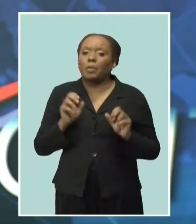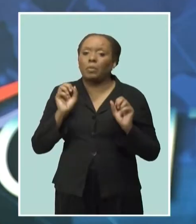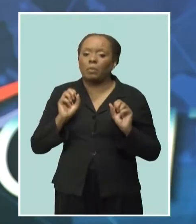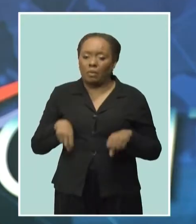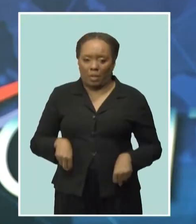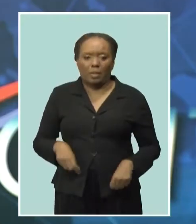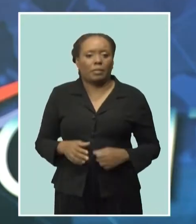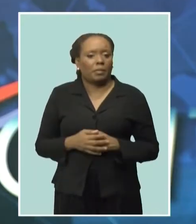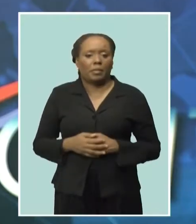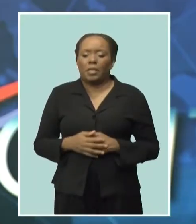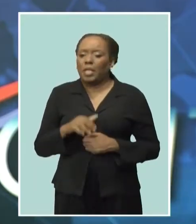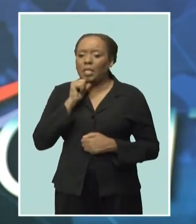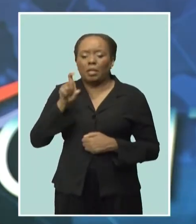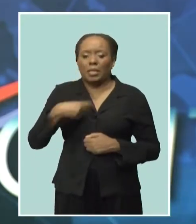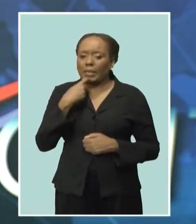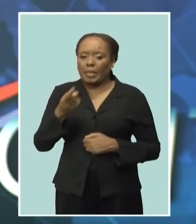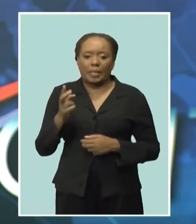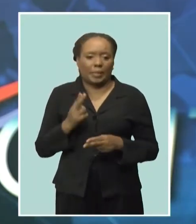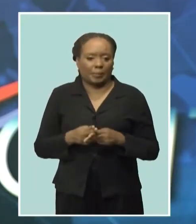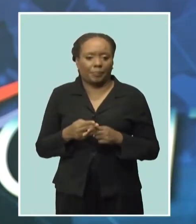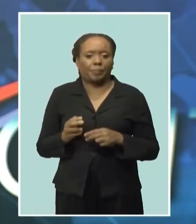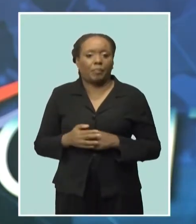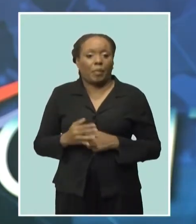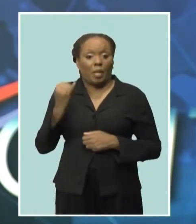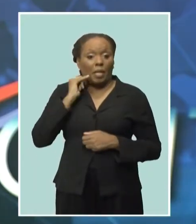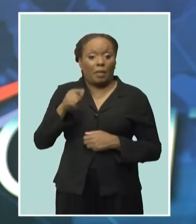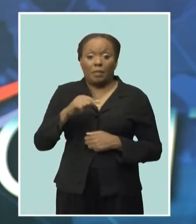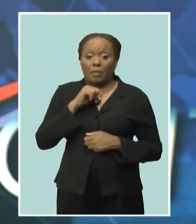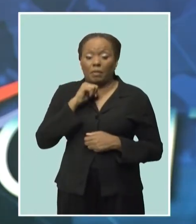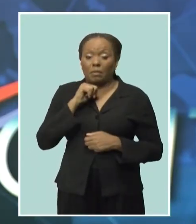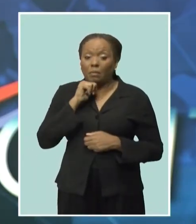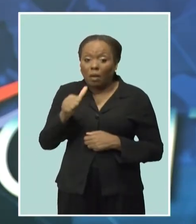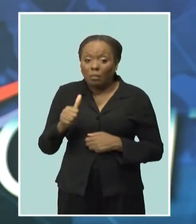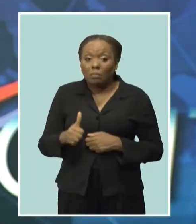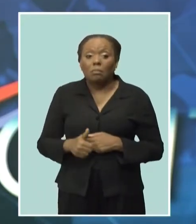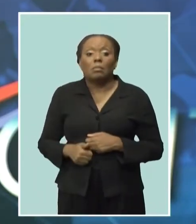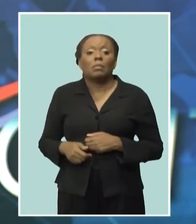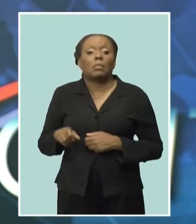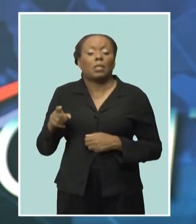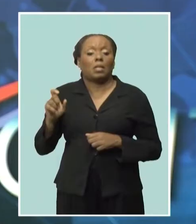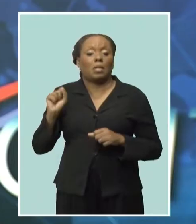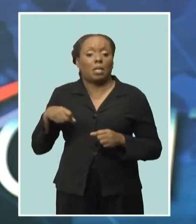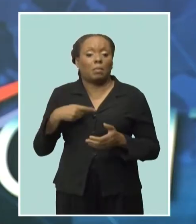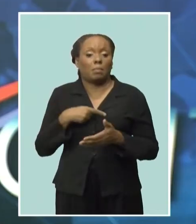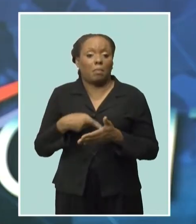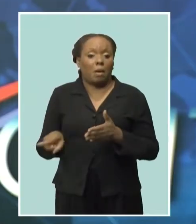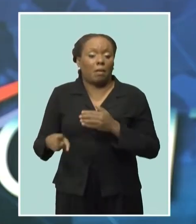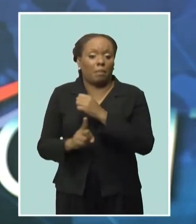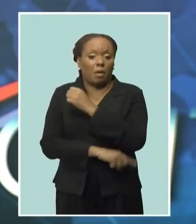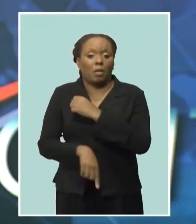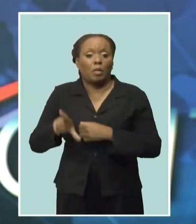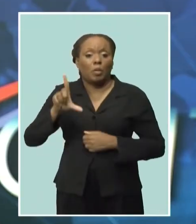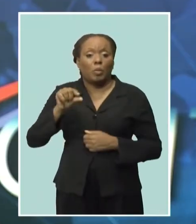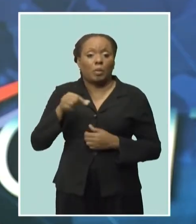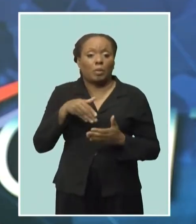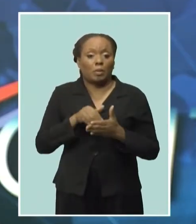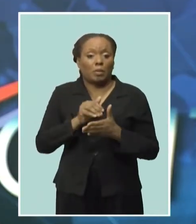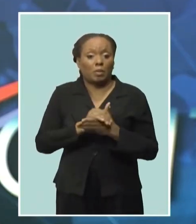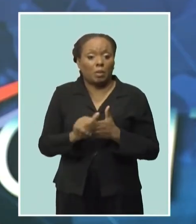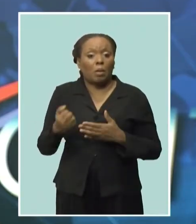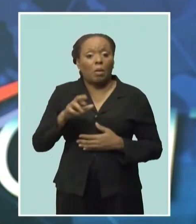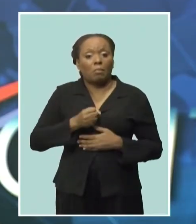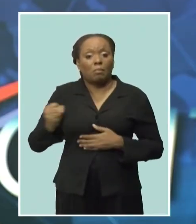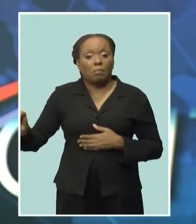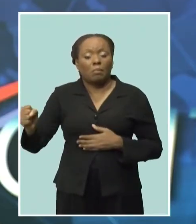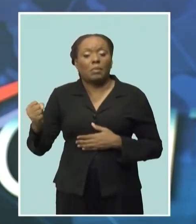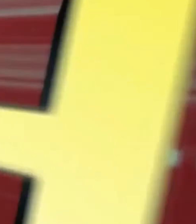not complying with this section is liable on summary conviction to a fine of $20,000, imprisonment of 2 years,